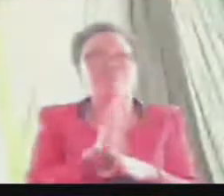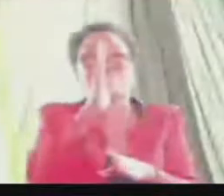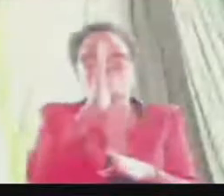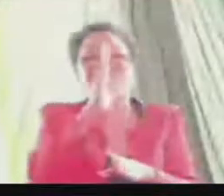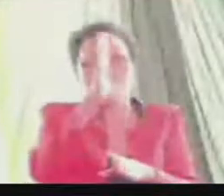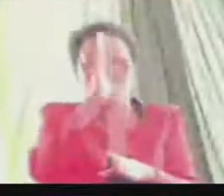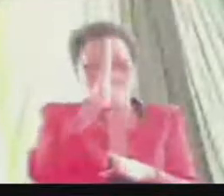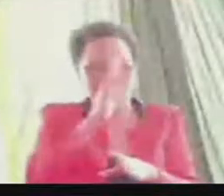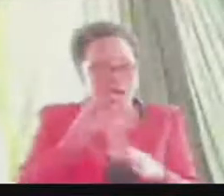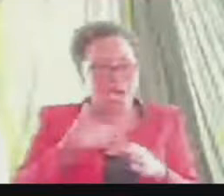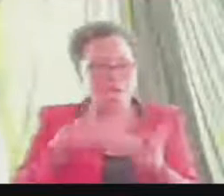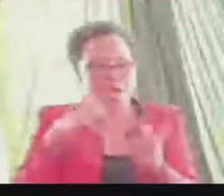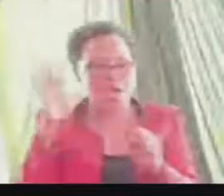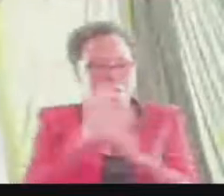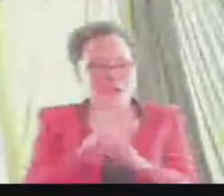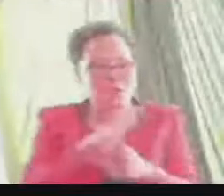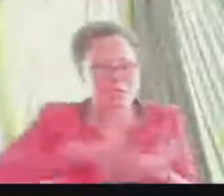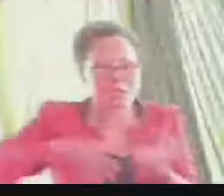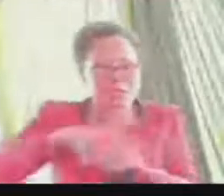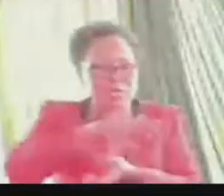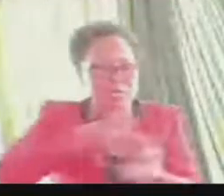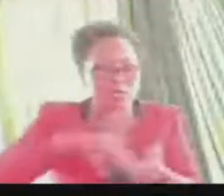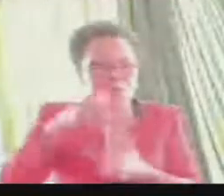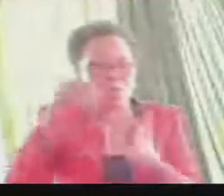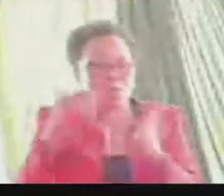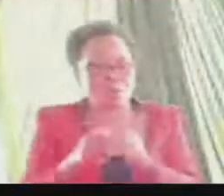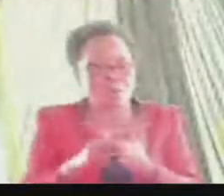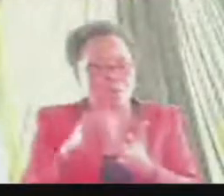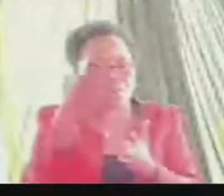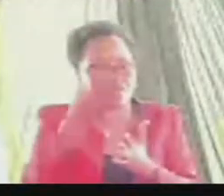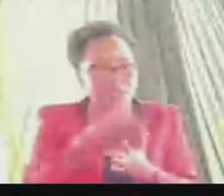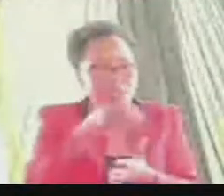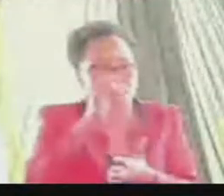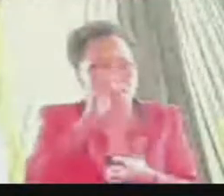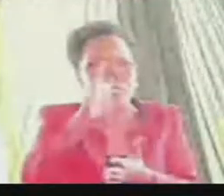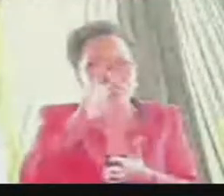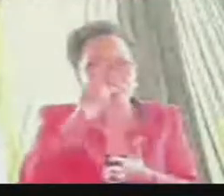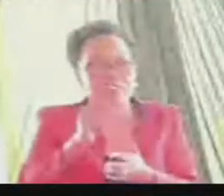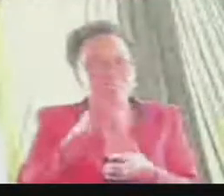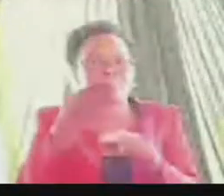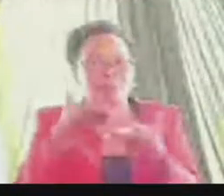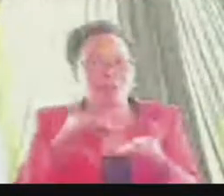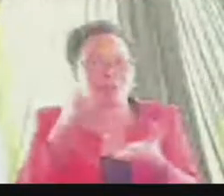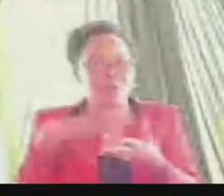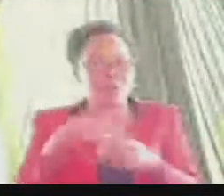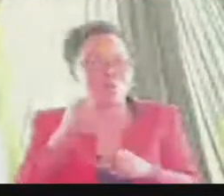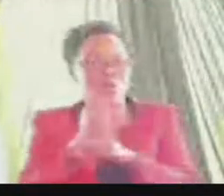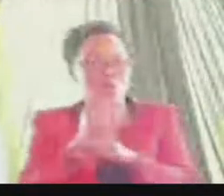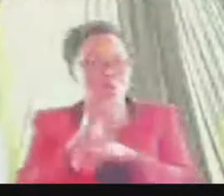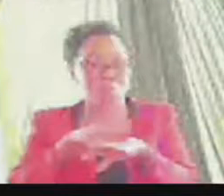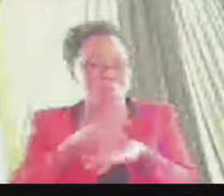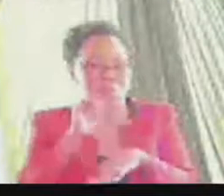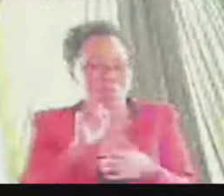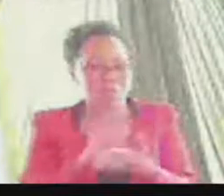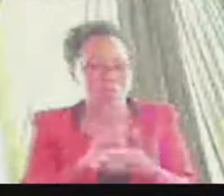So the problem is known, and the ICT people are working on it, but there is need for the judiciary to recruit